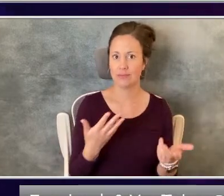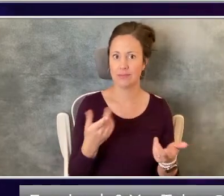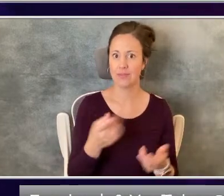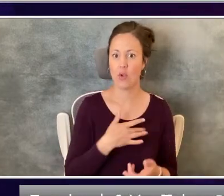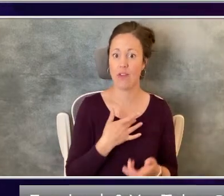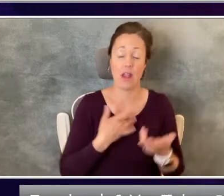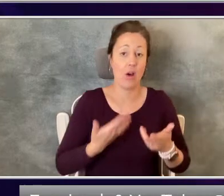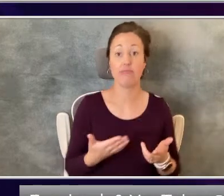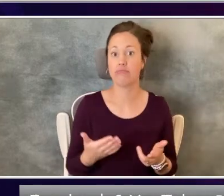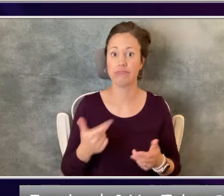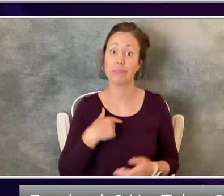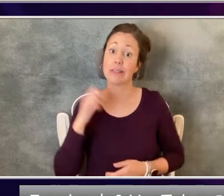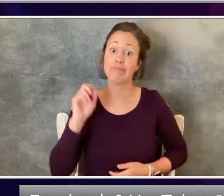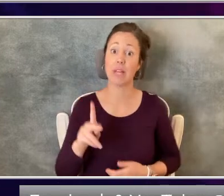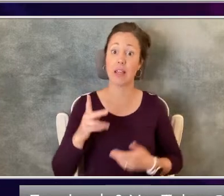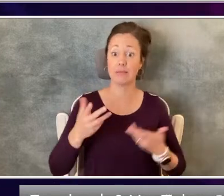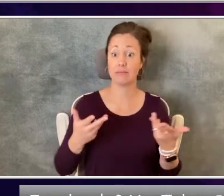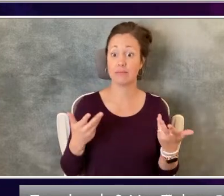body back?